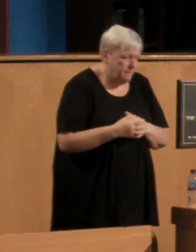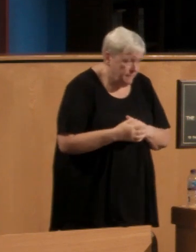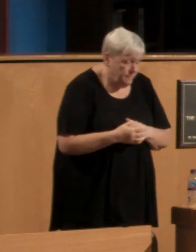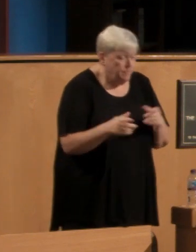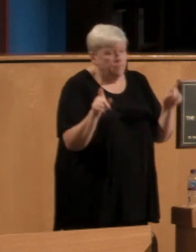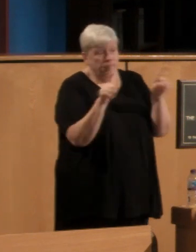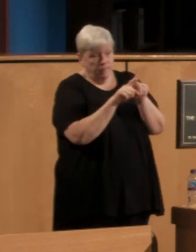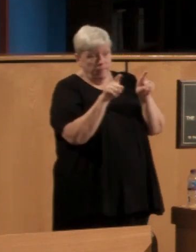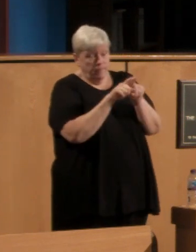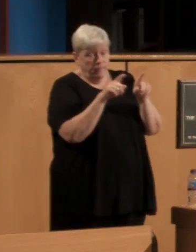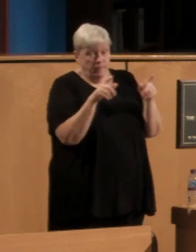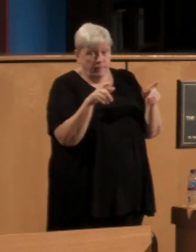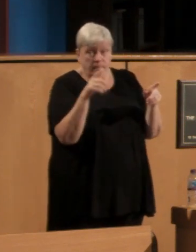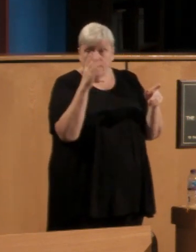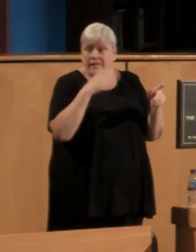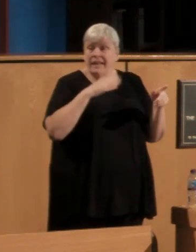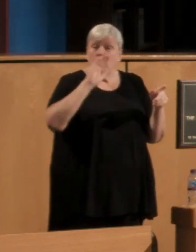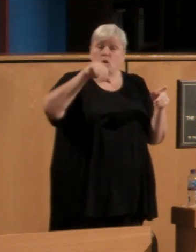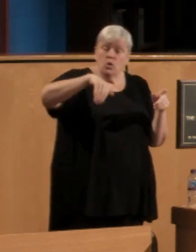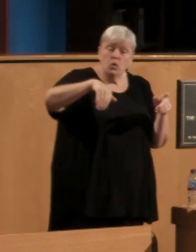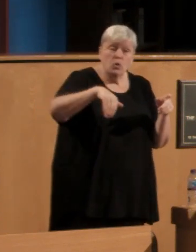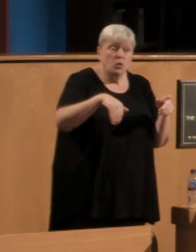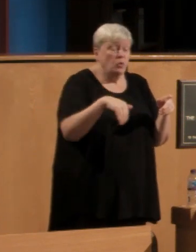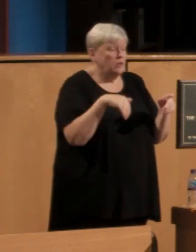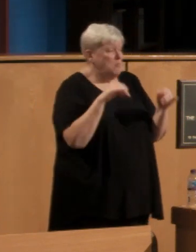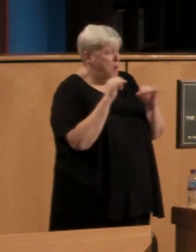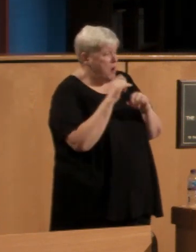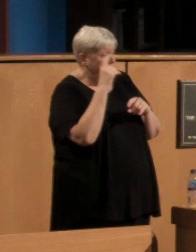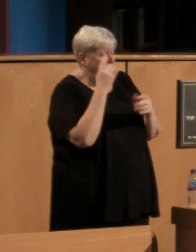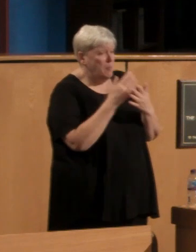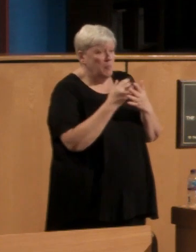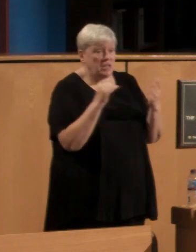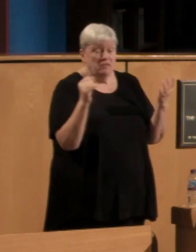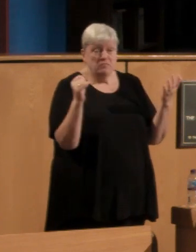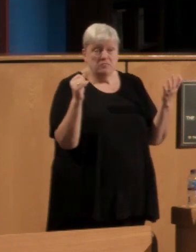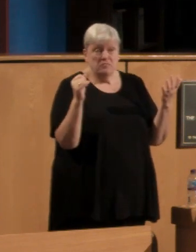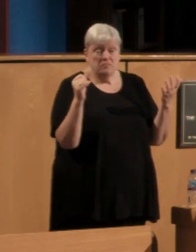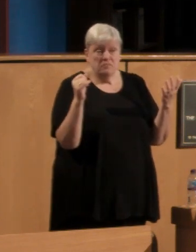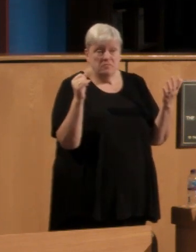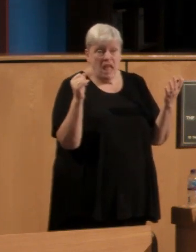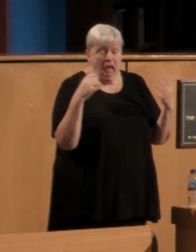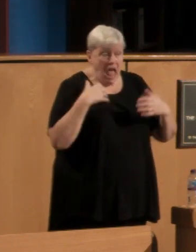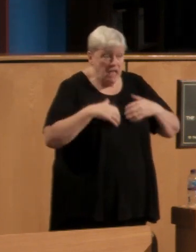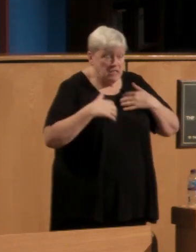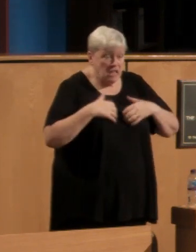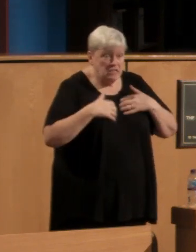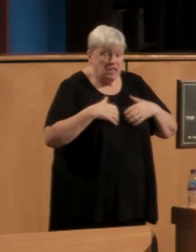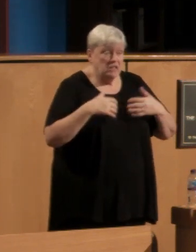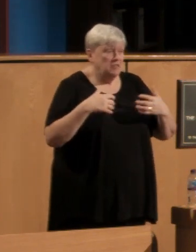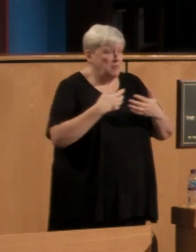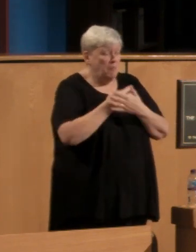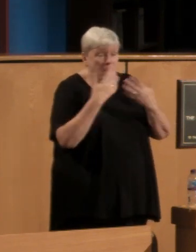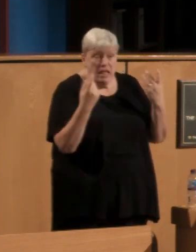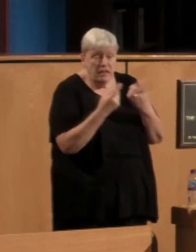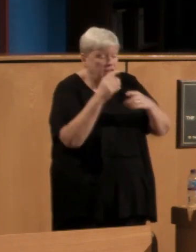of that, I think queer horror can be incredibly expansive. I think there's lots of things that affect queer people that aren't about sexuality, that aren't about